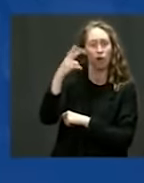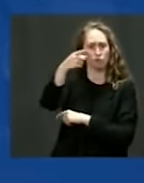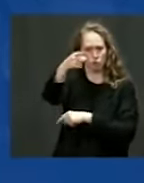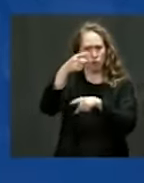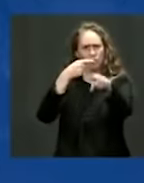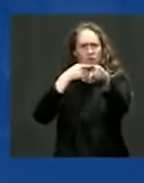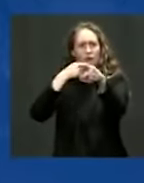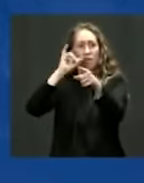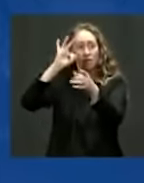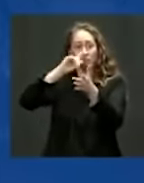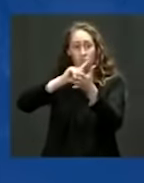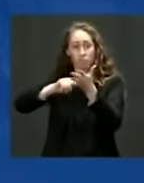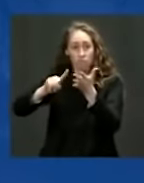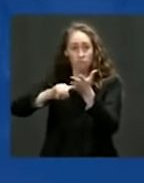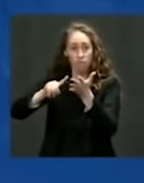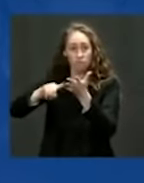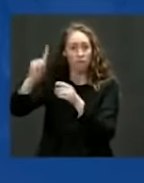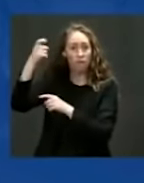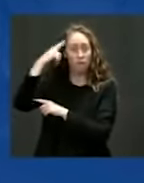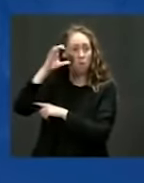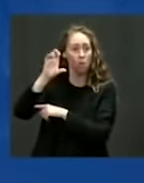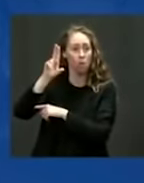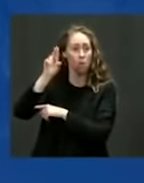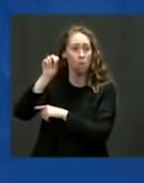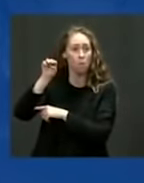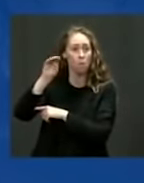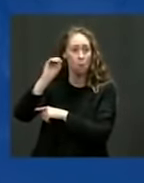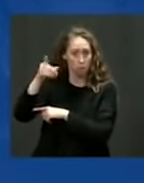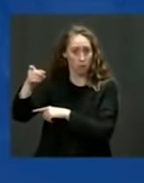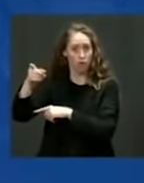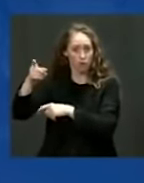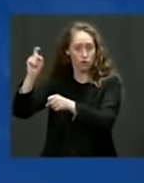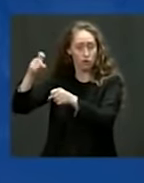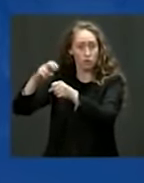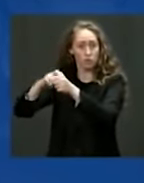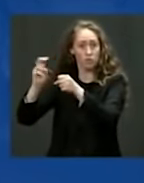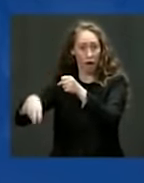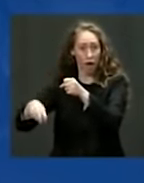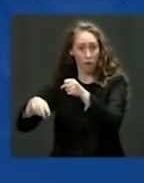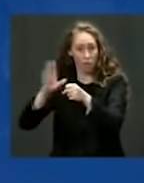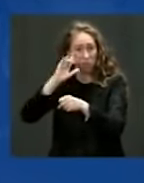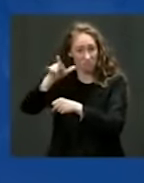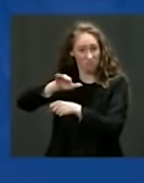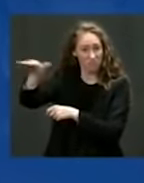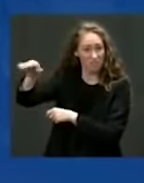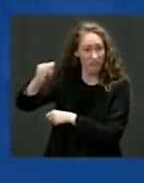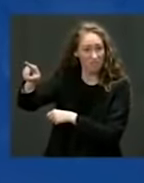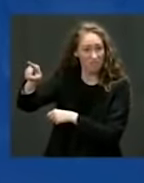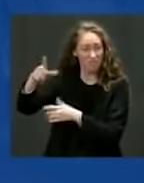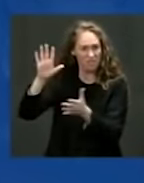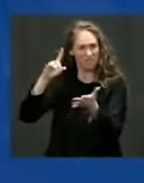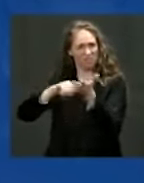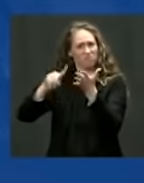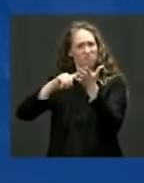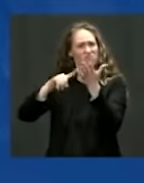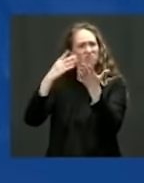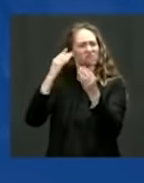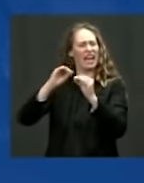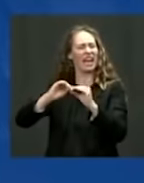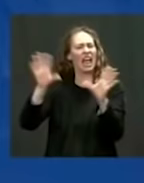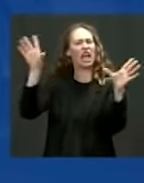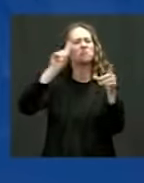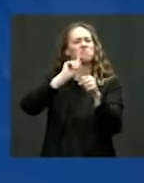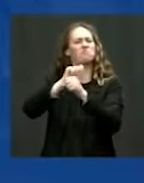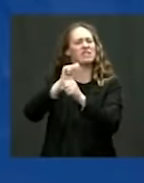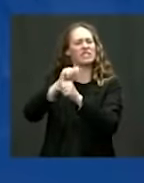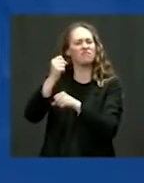Cuomo, then he should resign. So will you now call on him to resign, given the investigator said the 11 women were credible? I